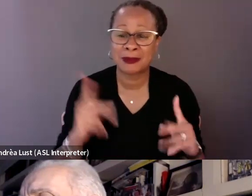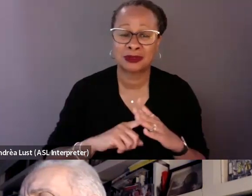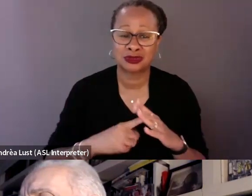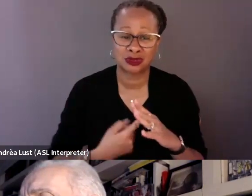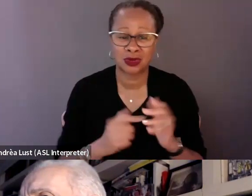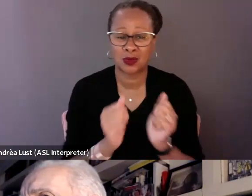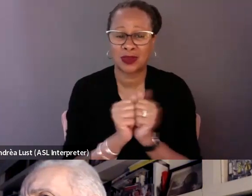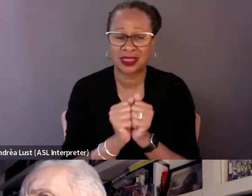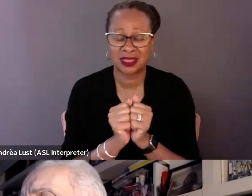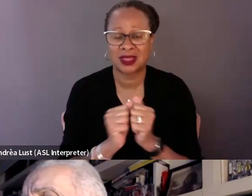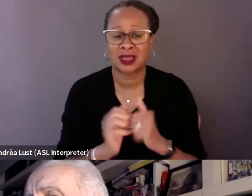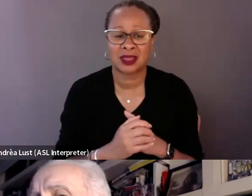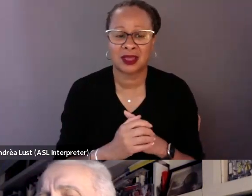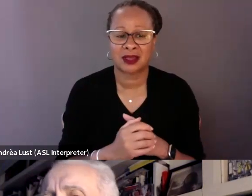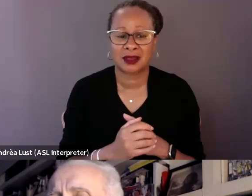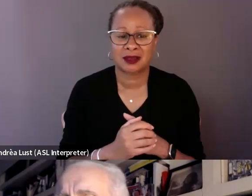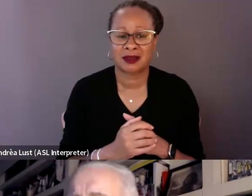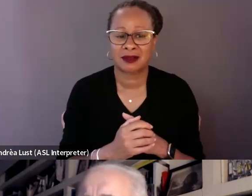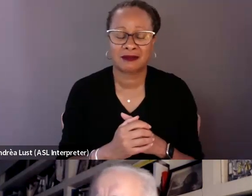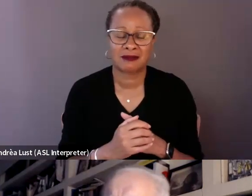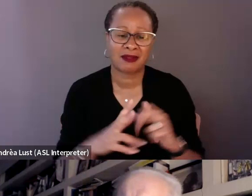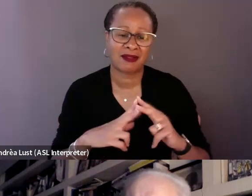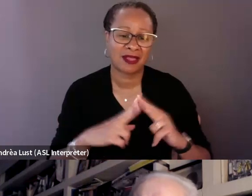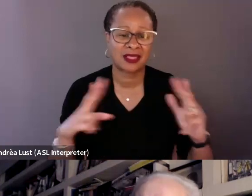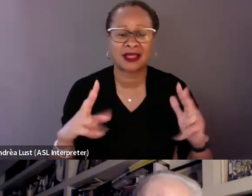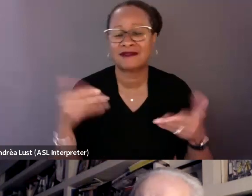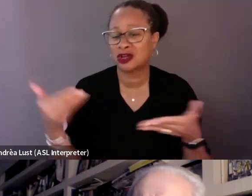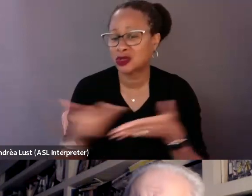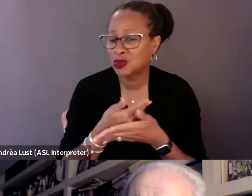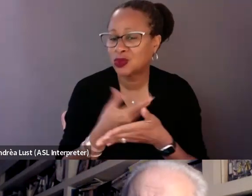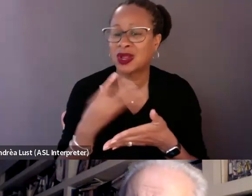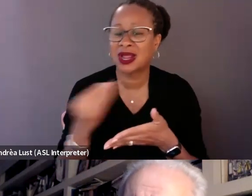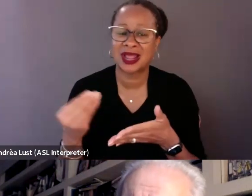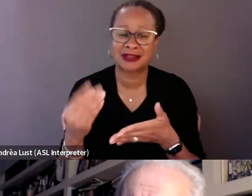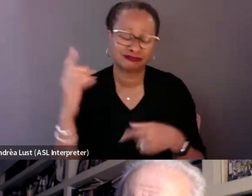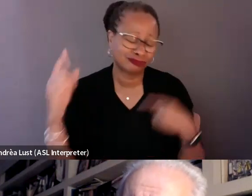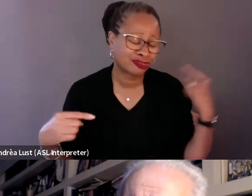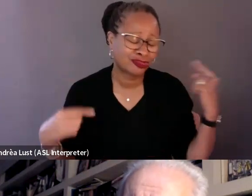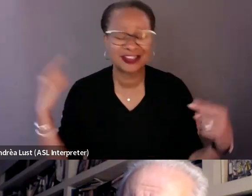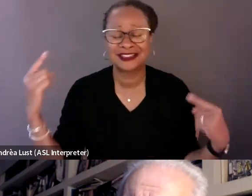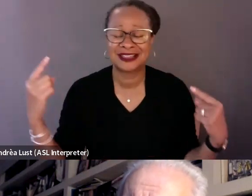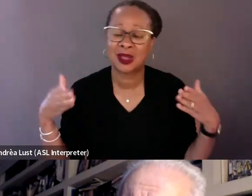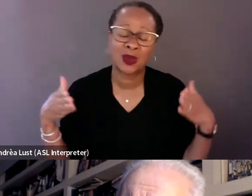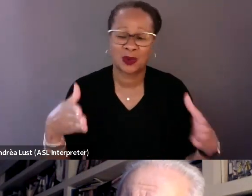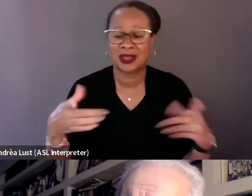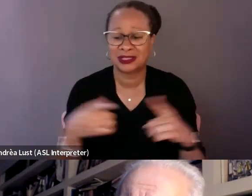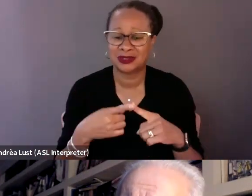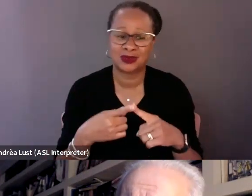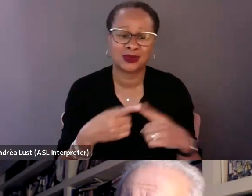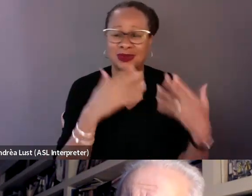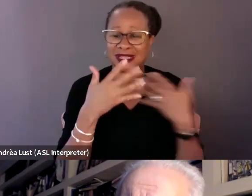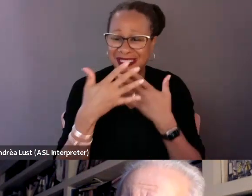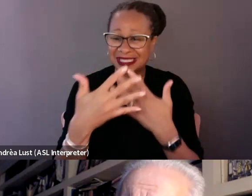with a very new and crazy way to sing,